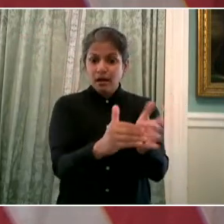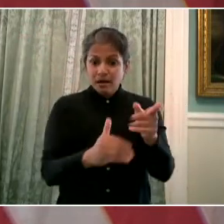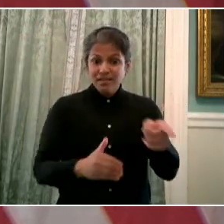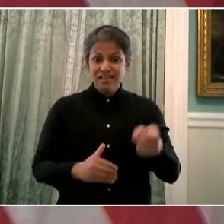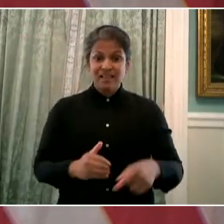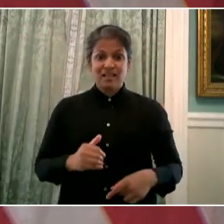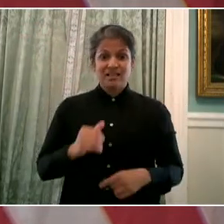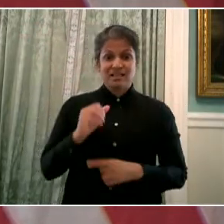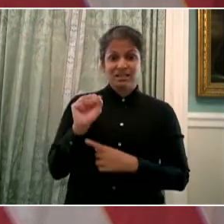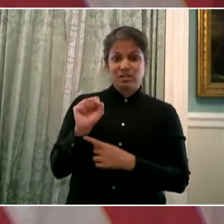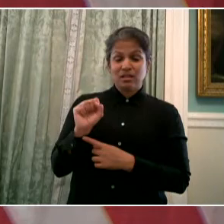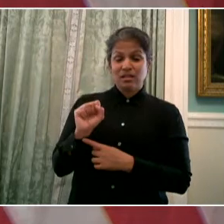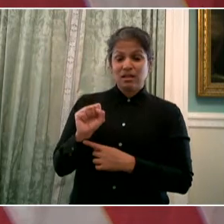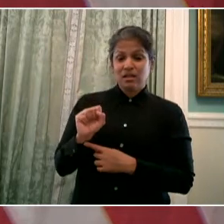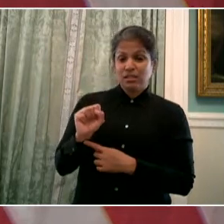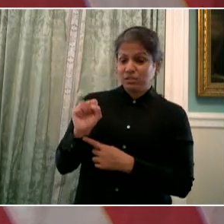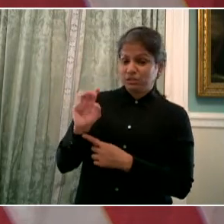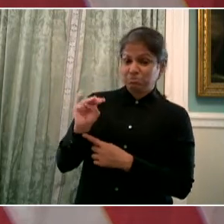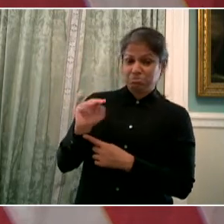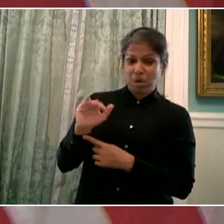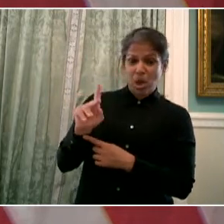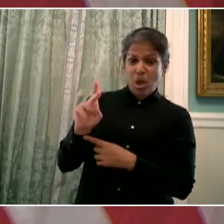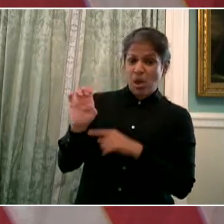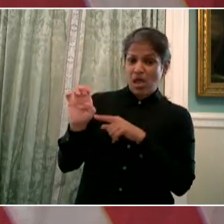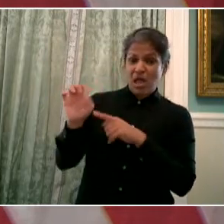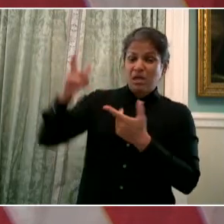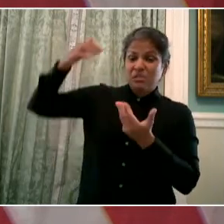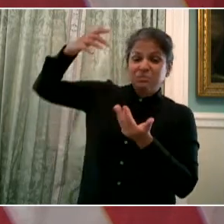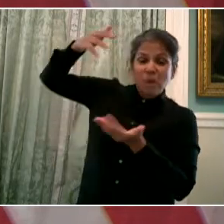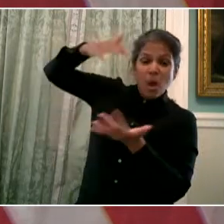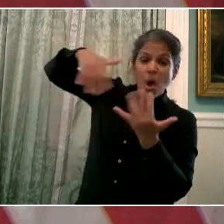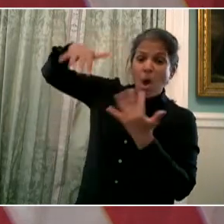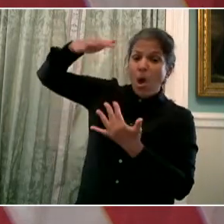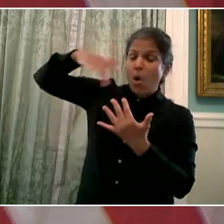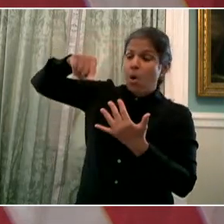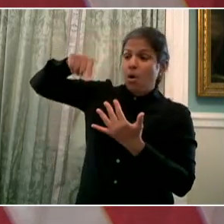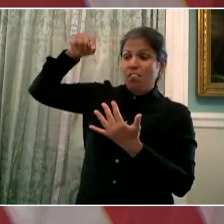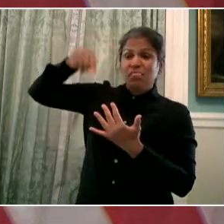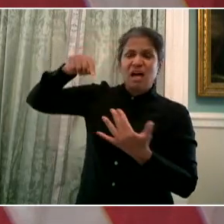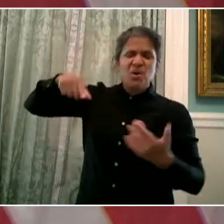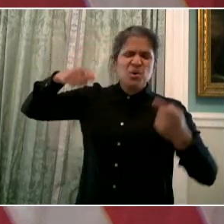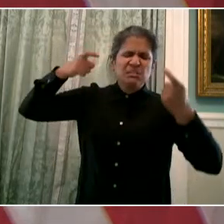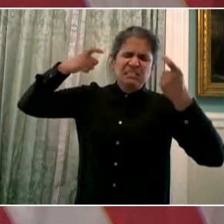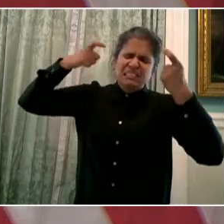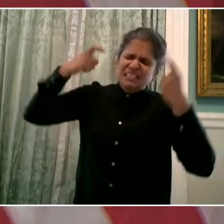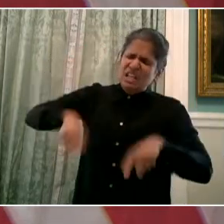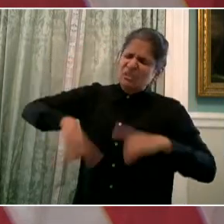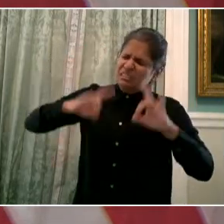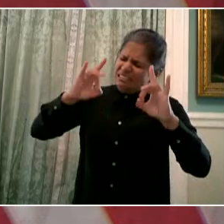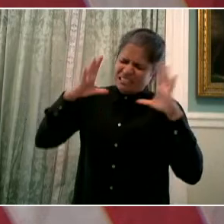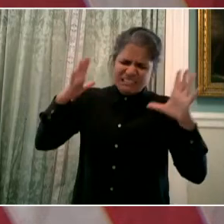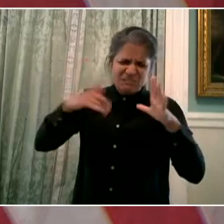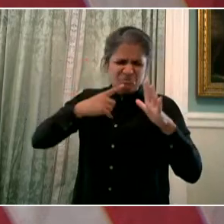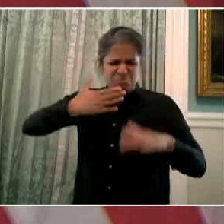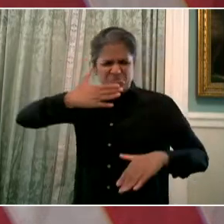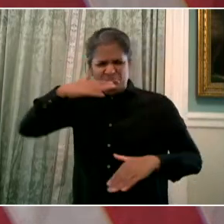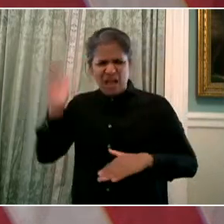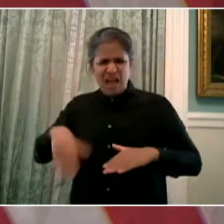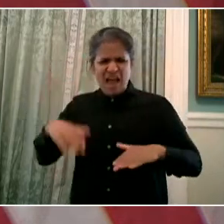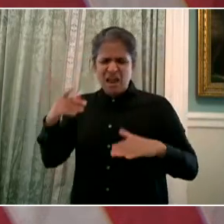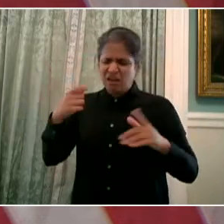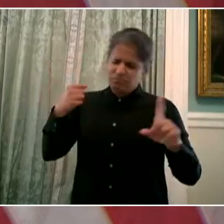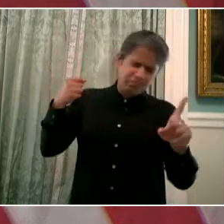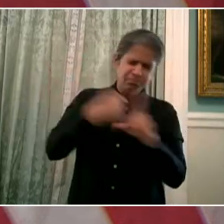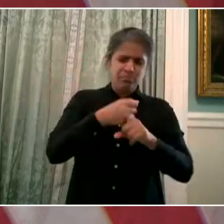our city, has the worst impacts on the most vulnerable. As Dr. Vassan mentioned, emergency room visits for asthma